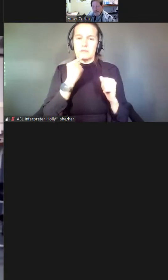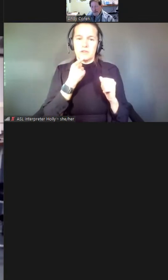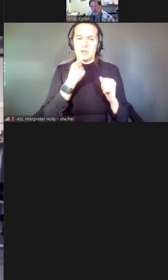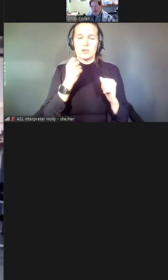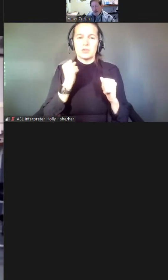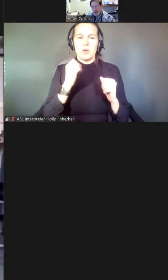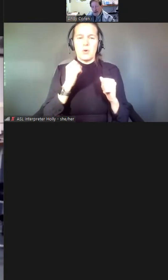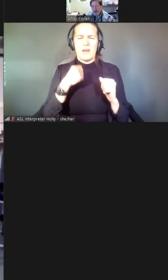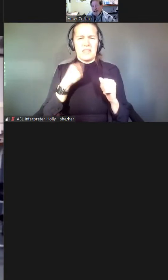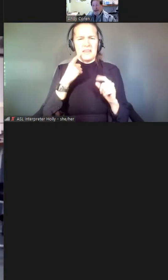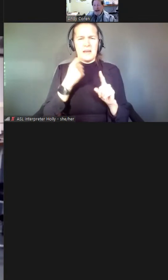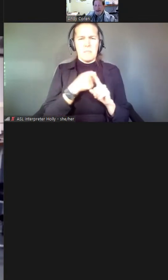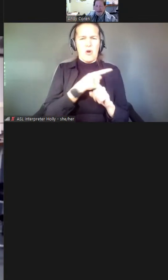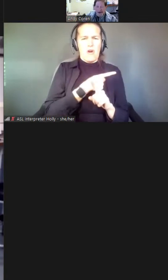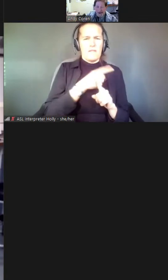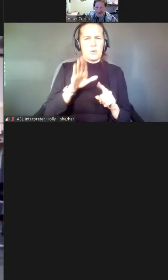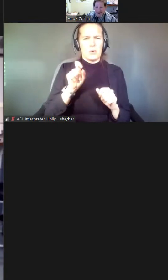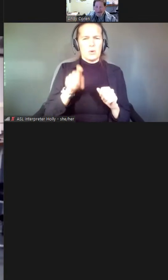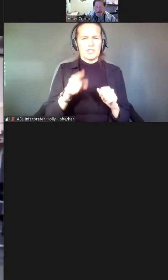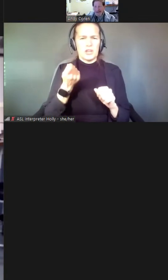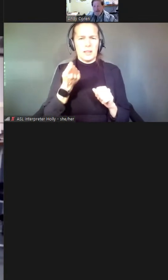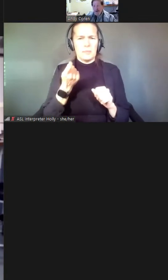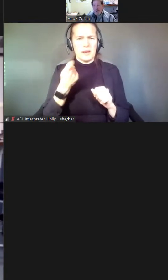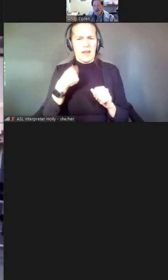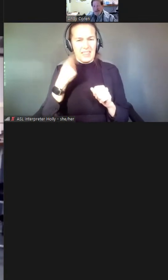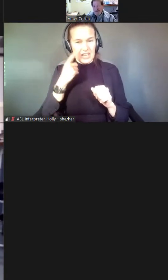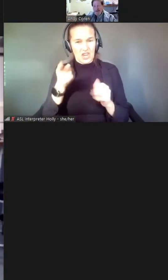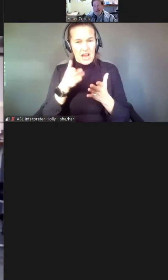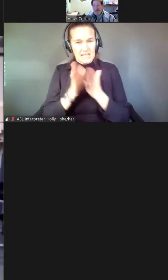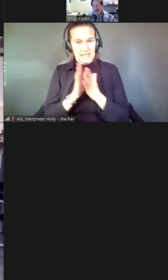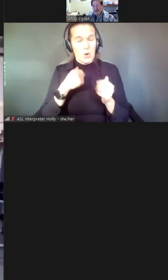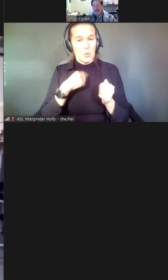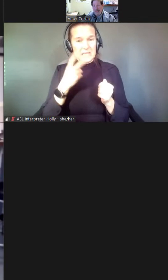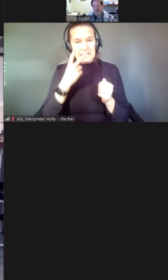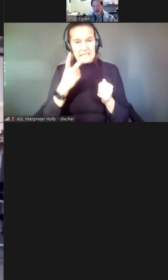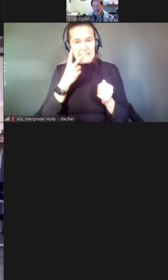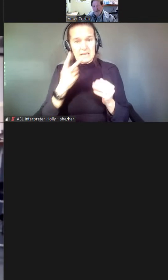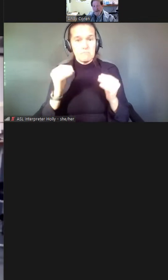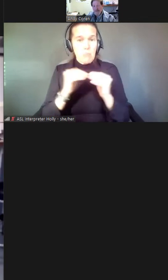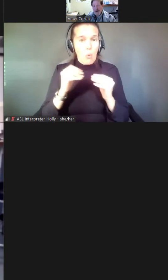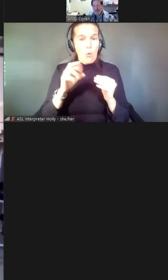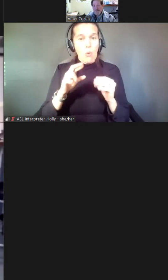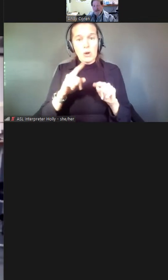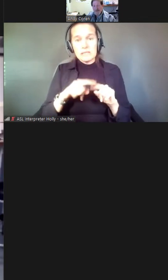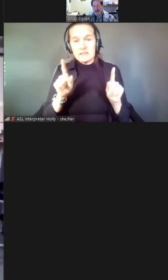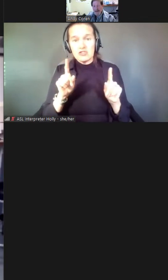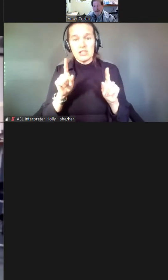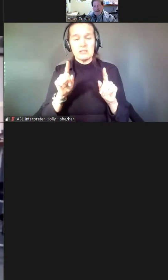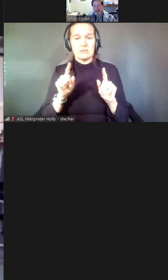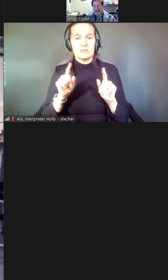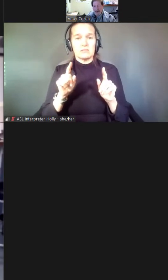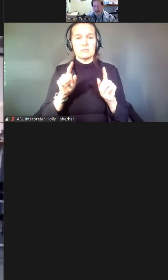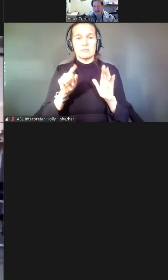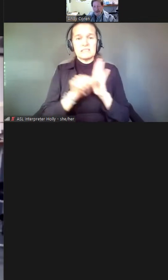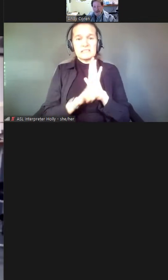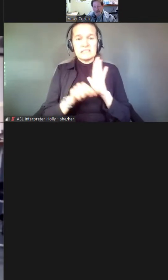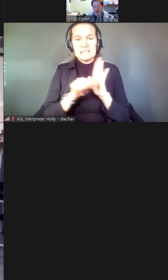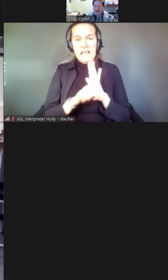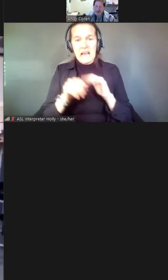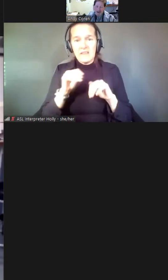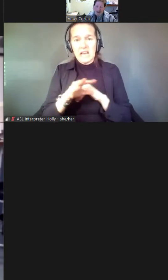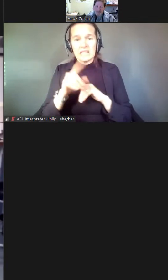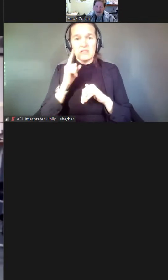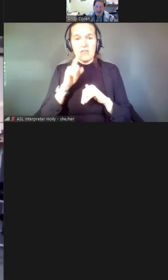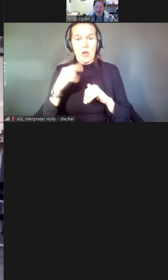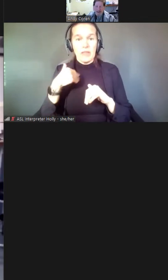gotten off a little bit from your question. I think you were asking, are we seeing more or different side effect profile for the vaccines in the youngest children